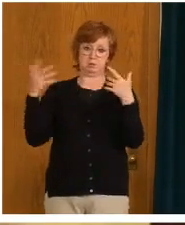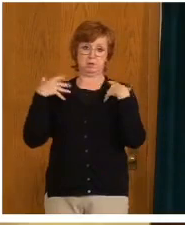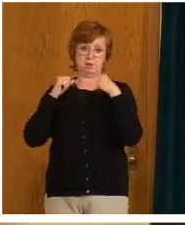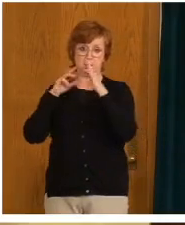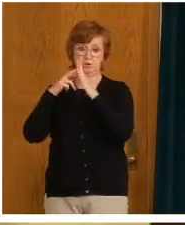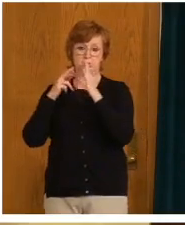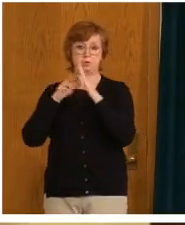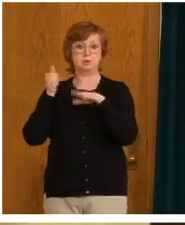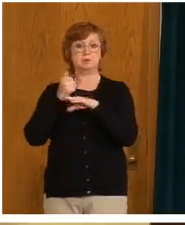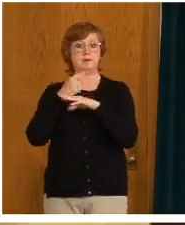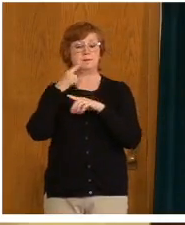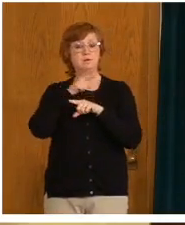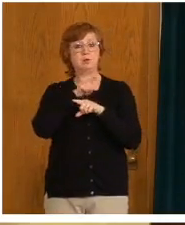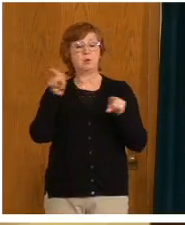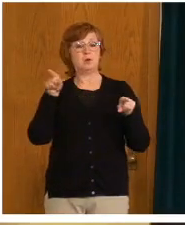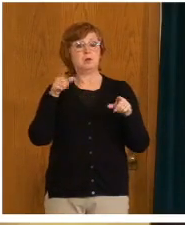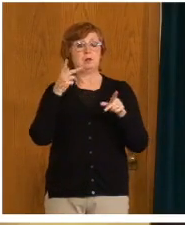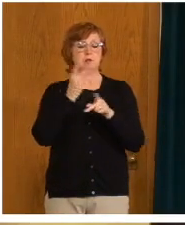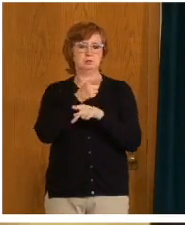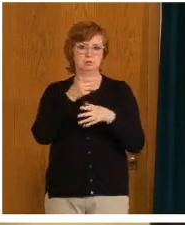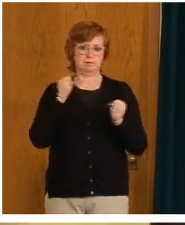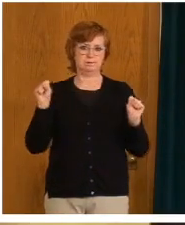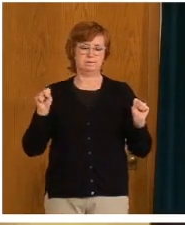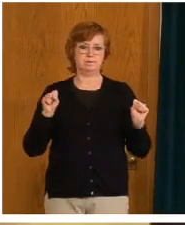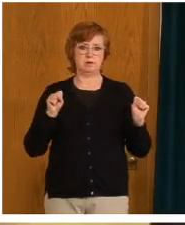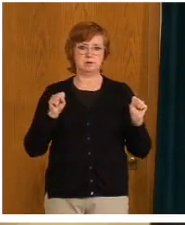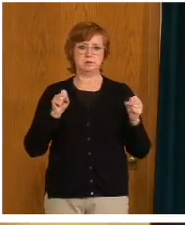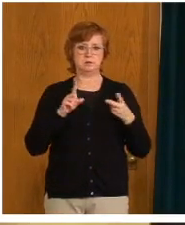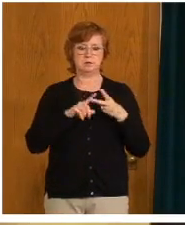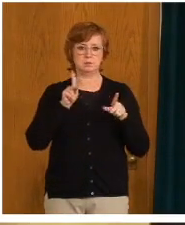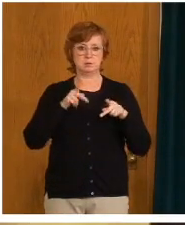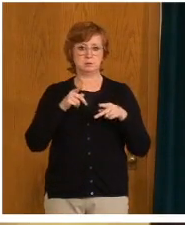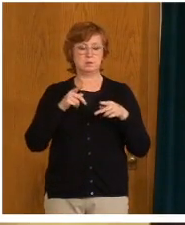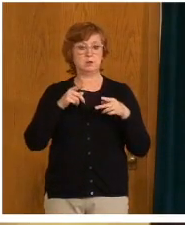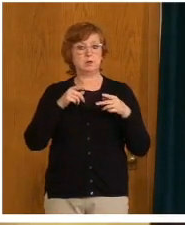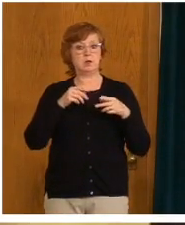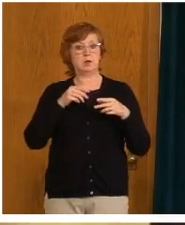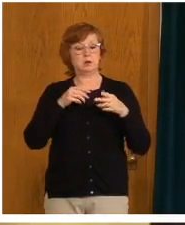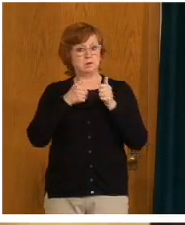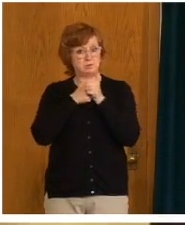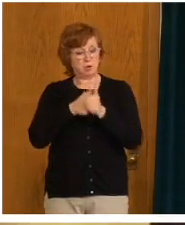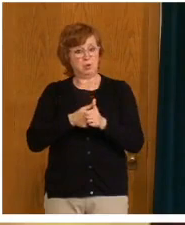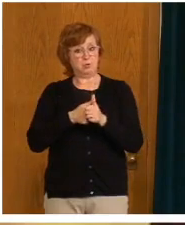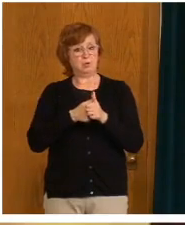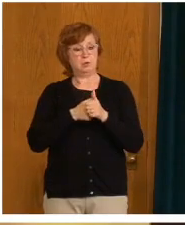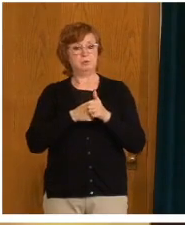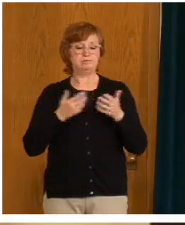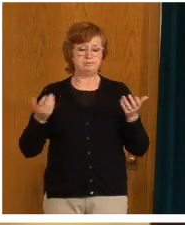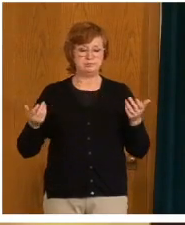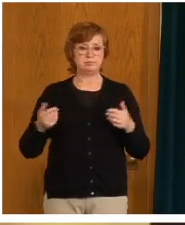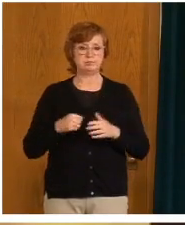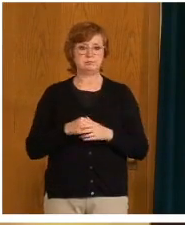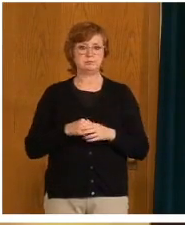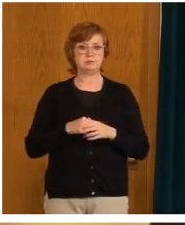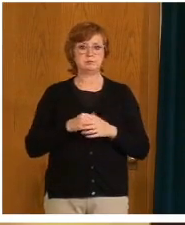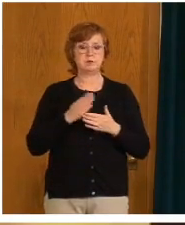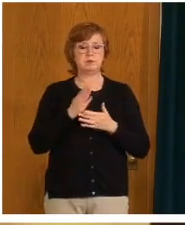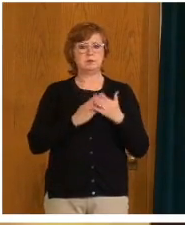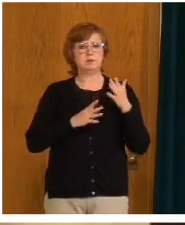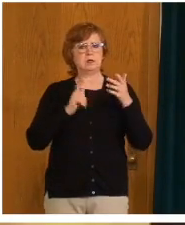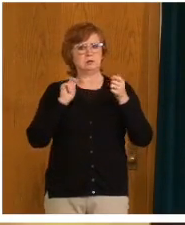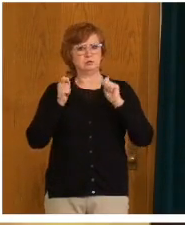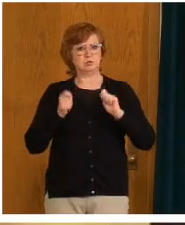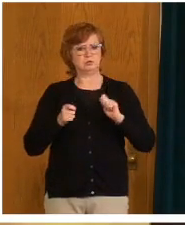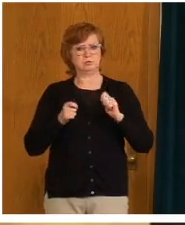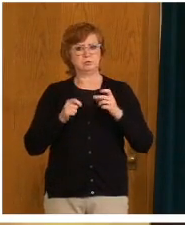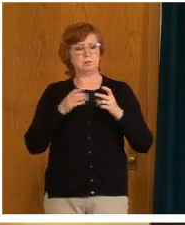large, Saskatchewan people followed those public health measures. Where they didn't, there was charges that were laid. I won't dive into or